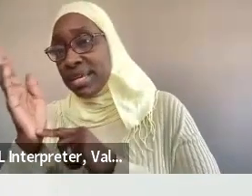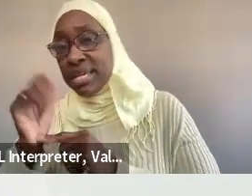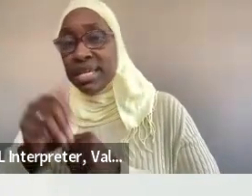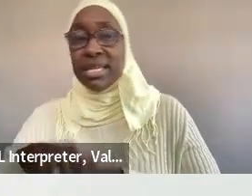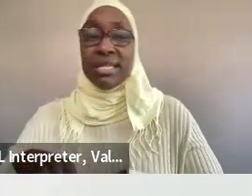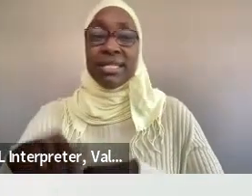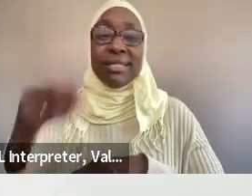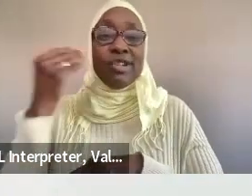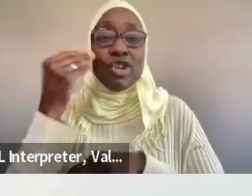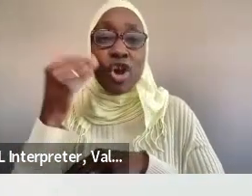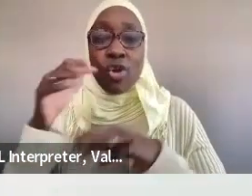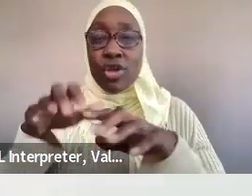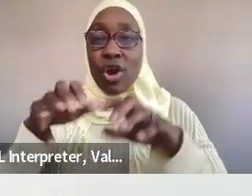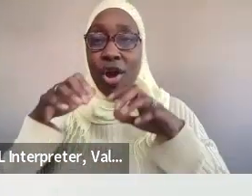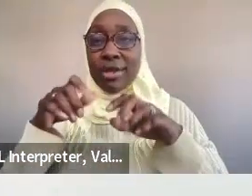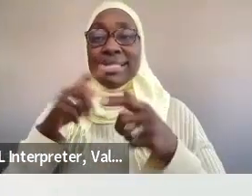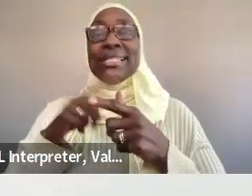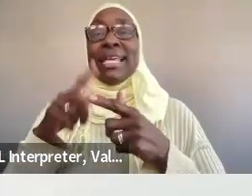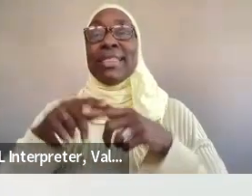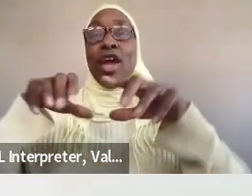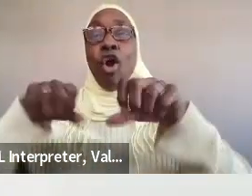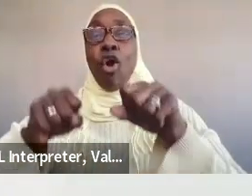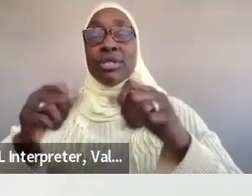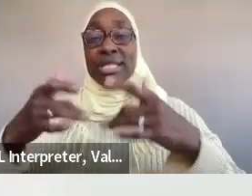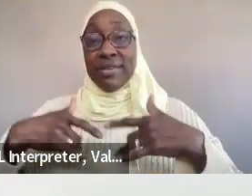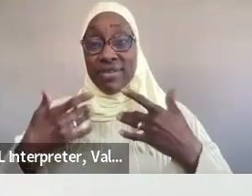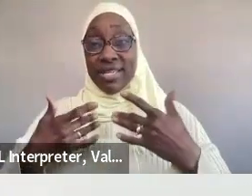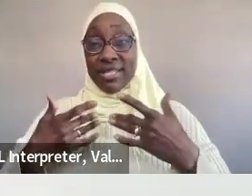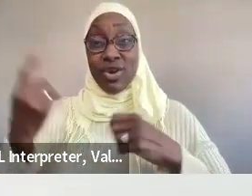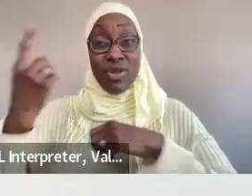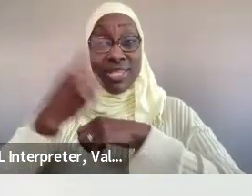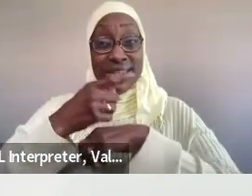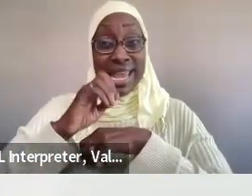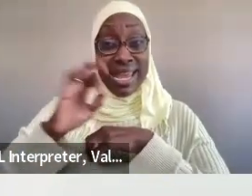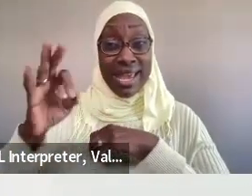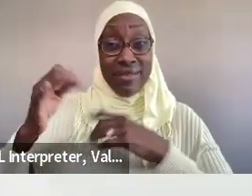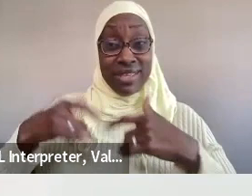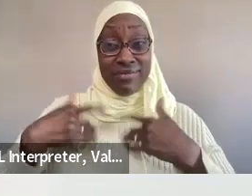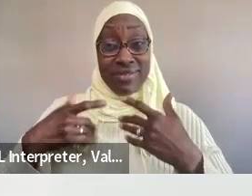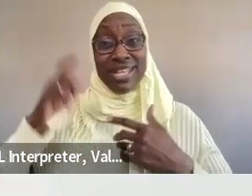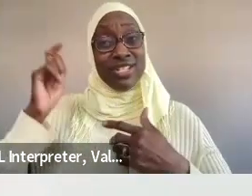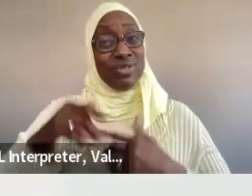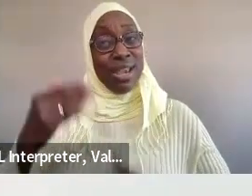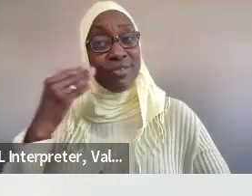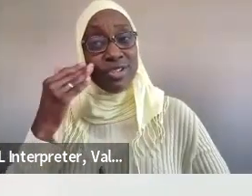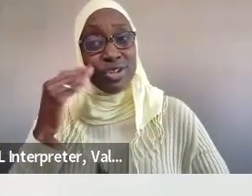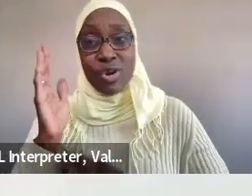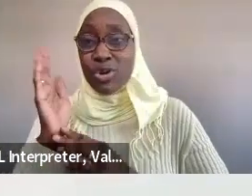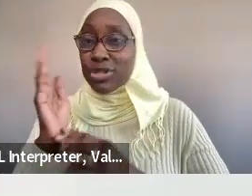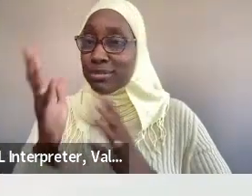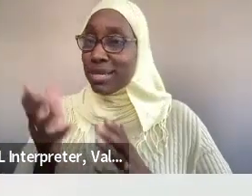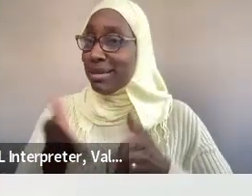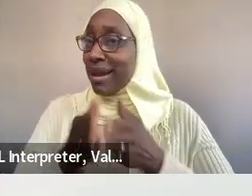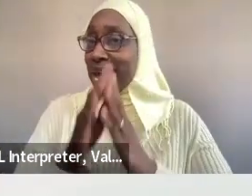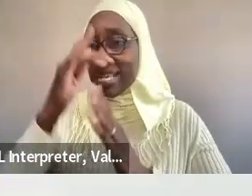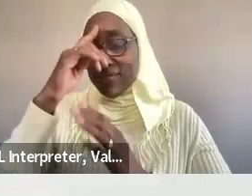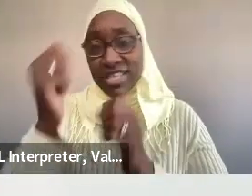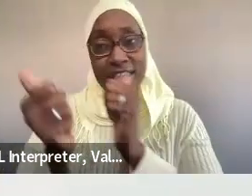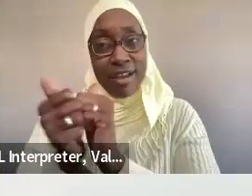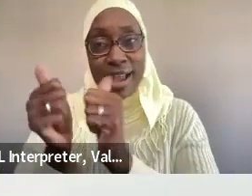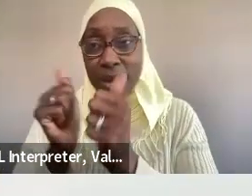the events. On the day of the event, you have to get to know your speaker, ask for their accommodation,